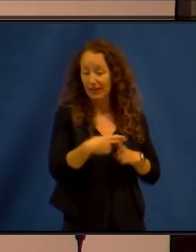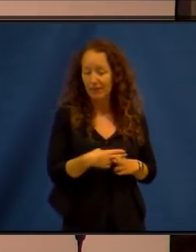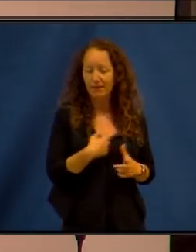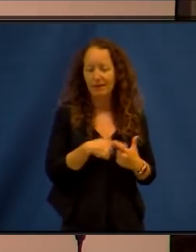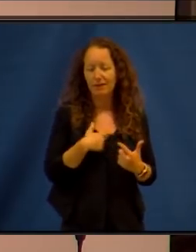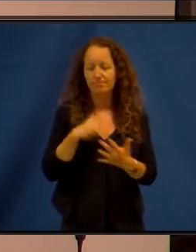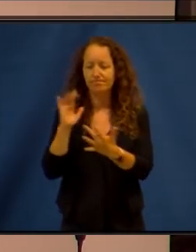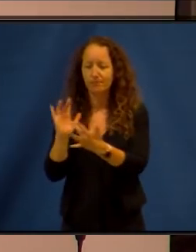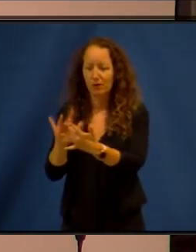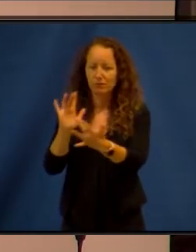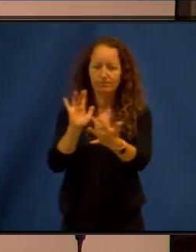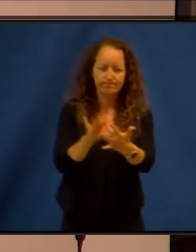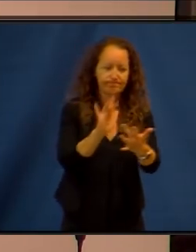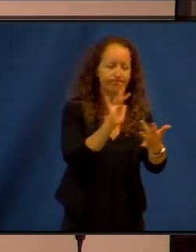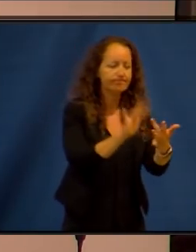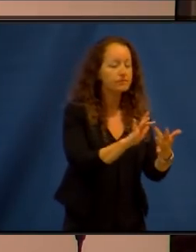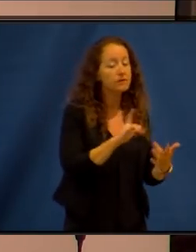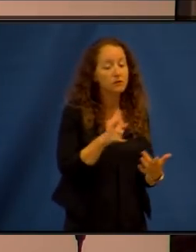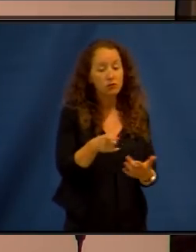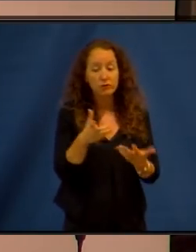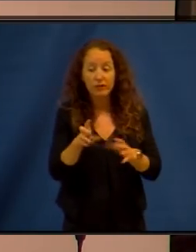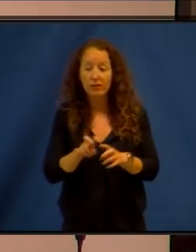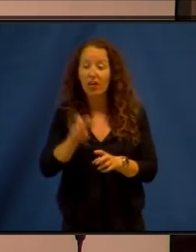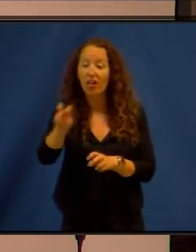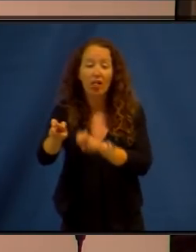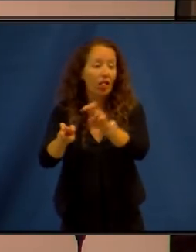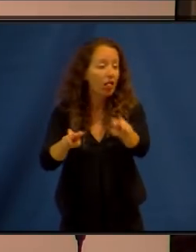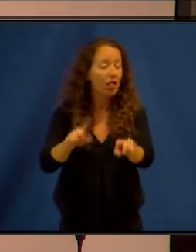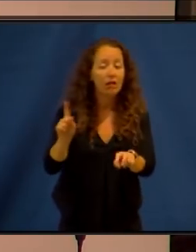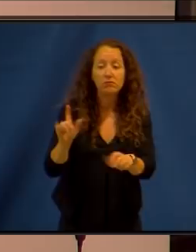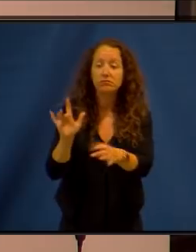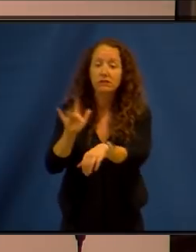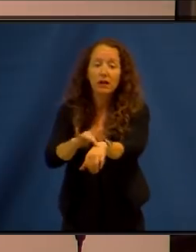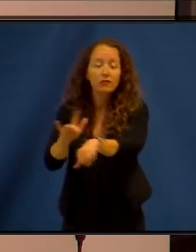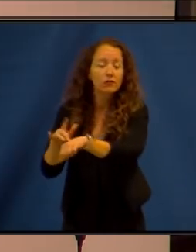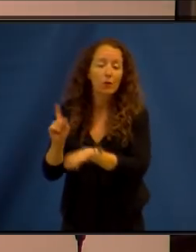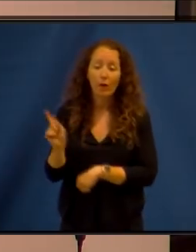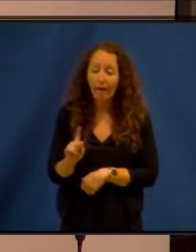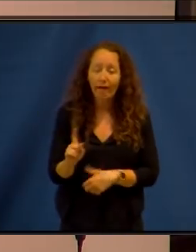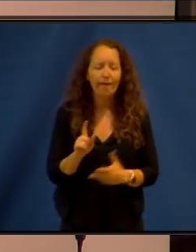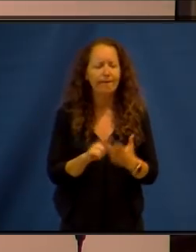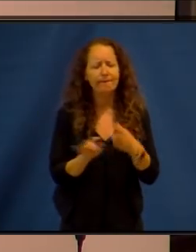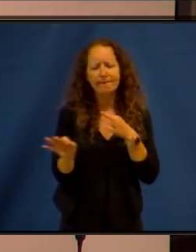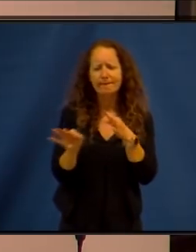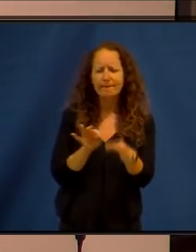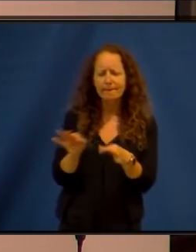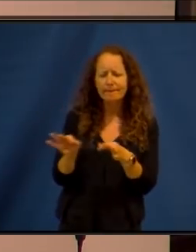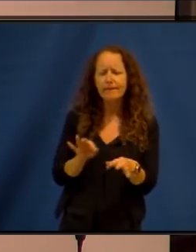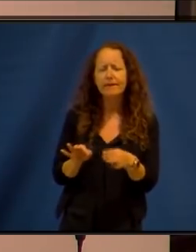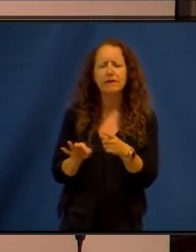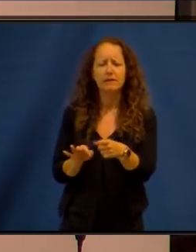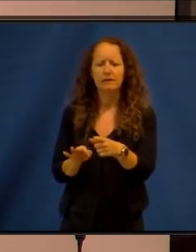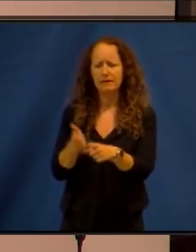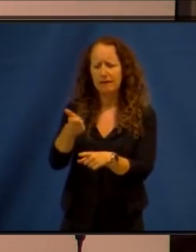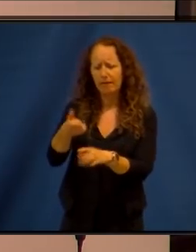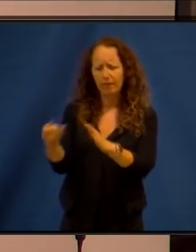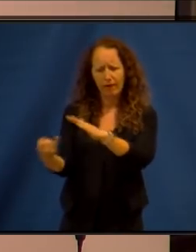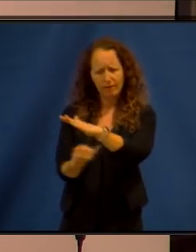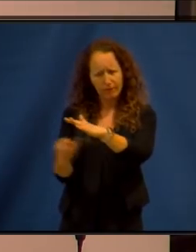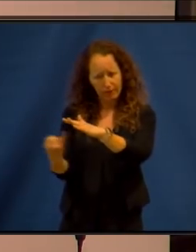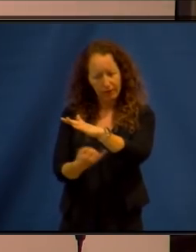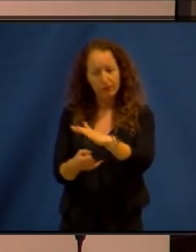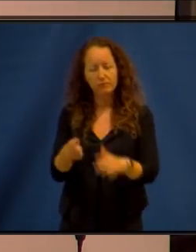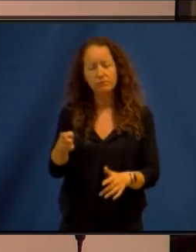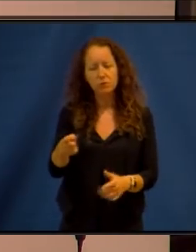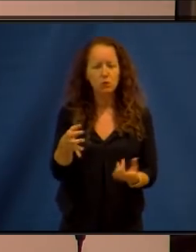some direction about self-isolating if they feel like they've been around them for more than 10 minutes in close proximity. So that's the big piece. It's